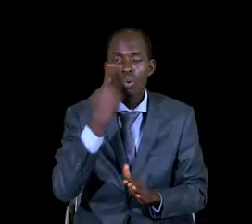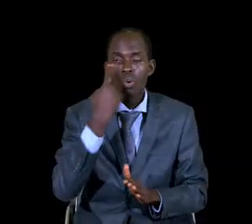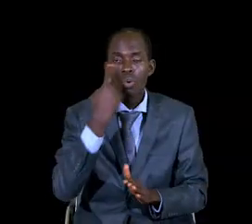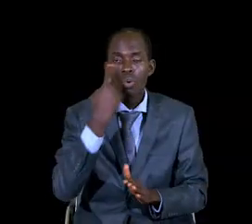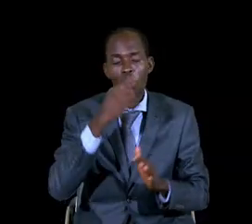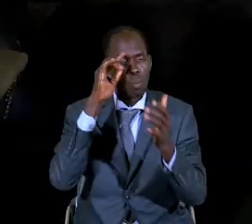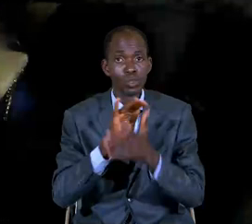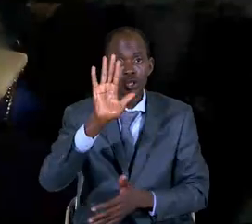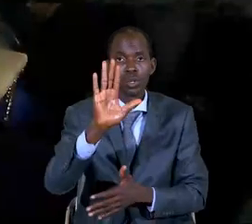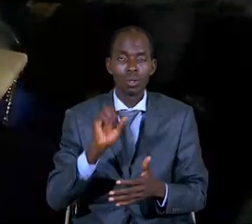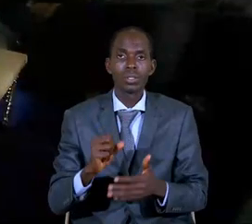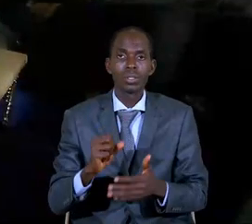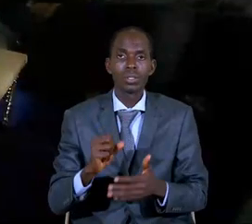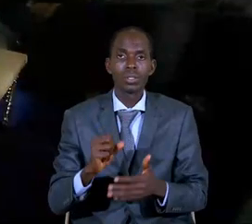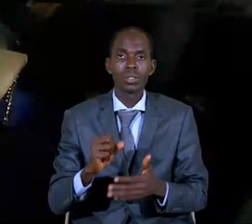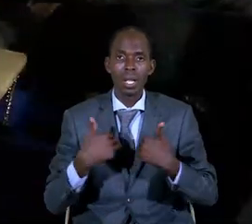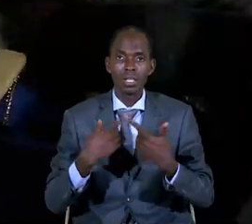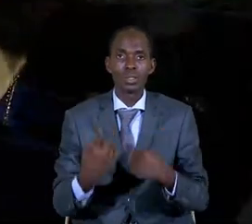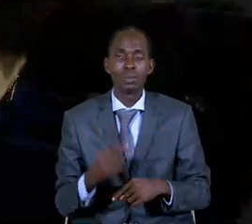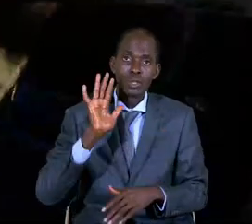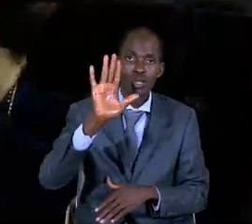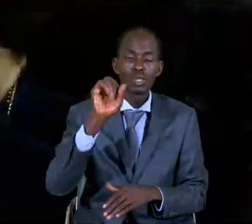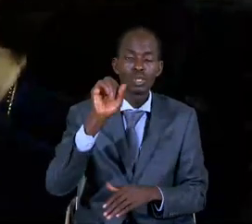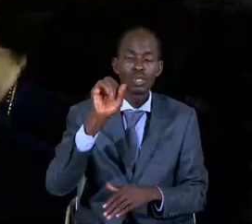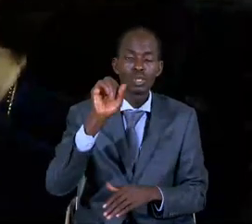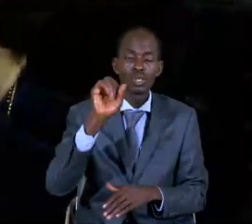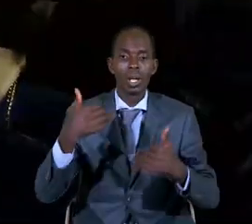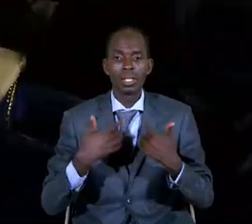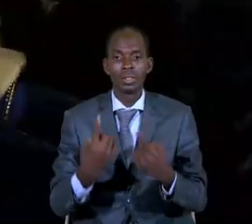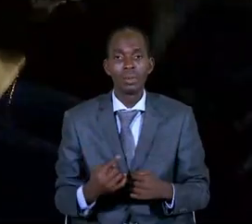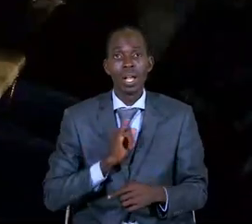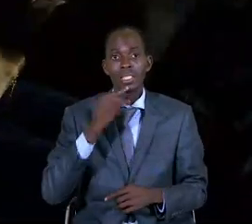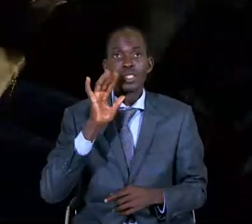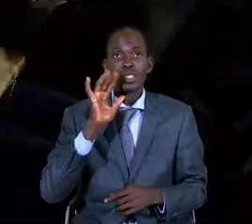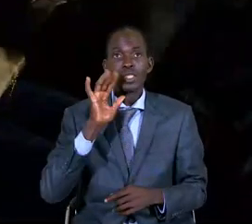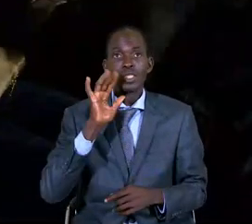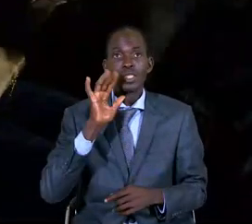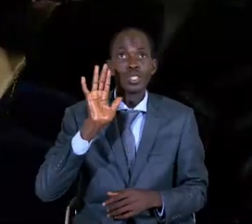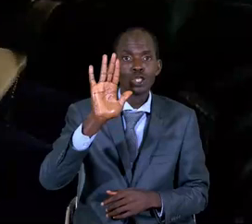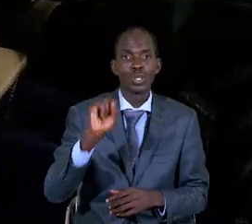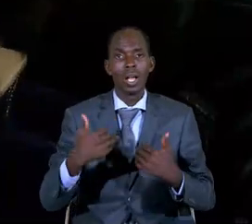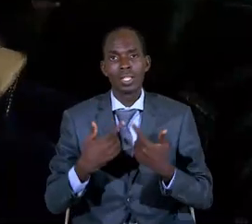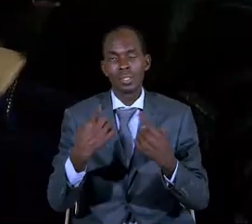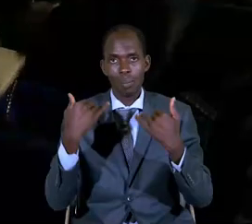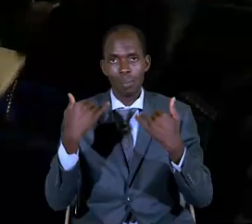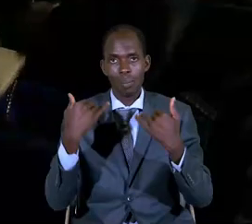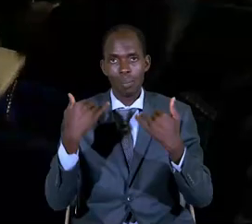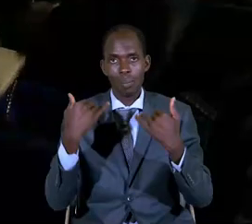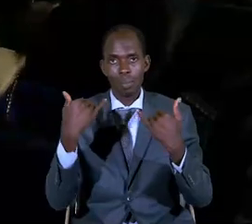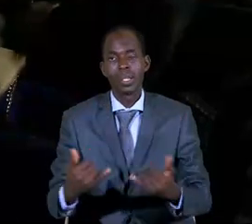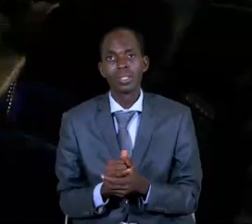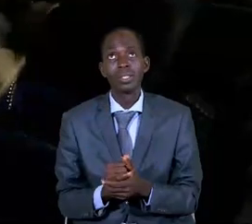come. Where are you? Yours has come. I said, yours has come. It